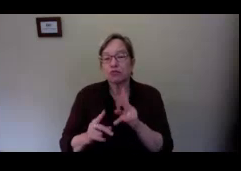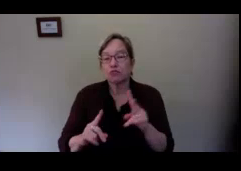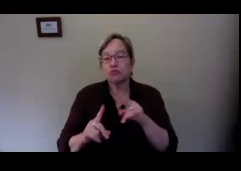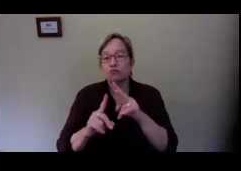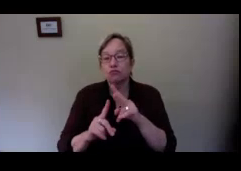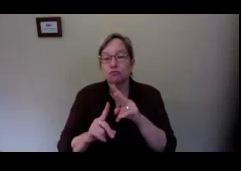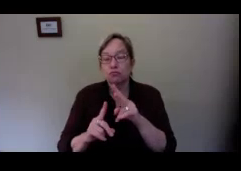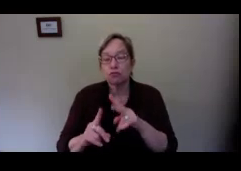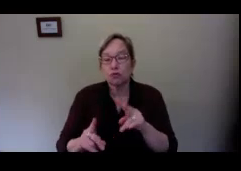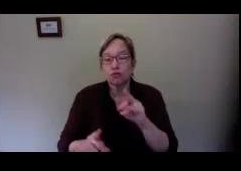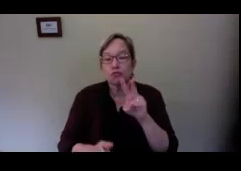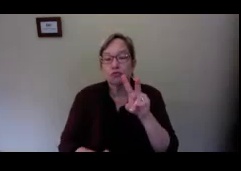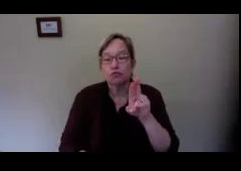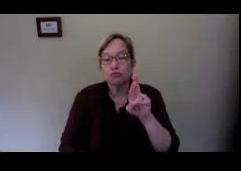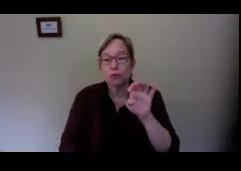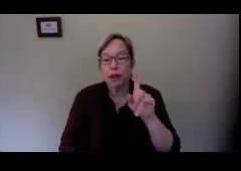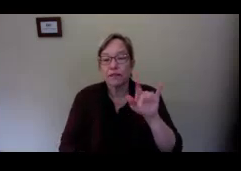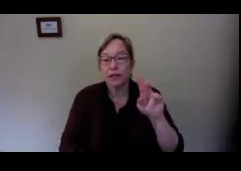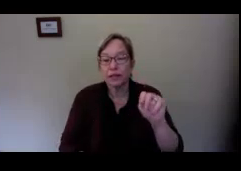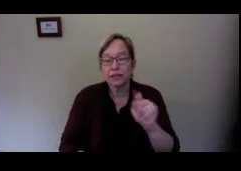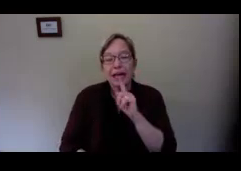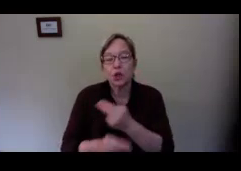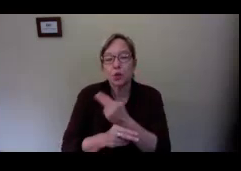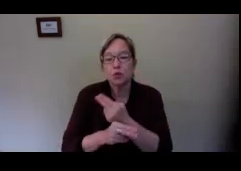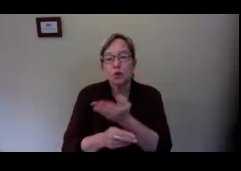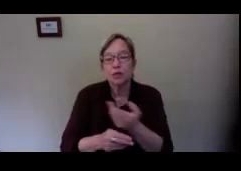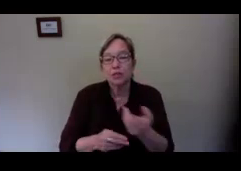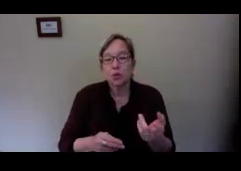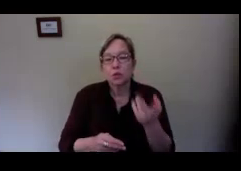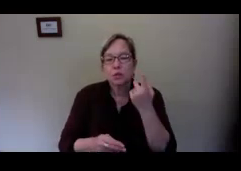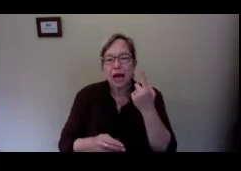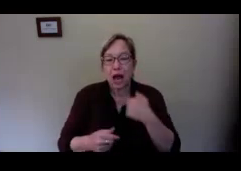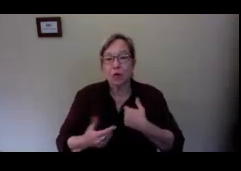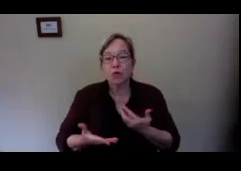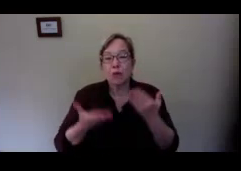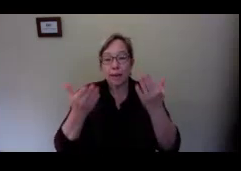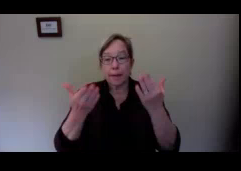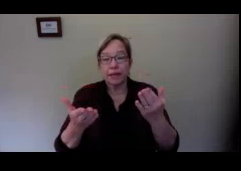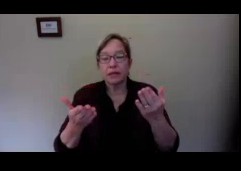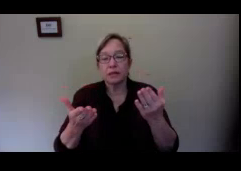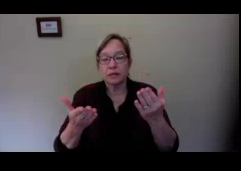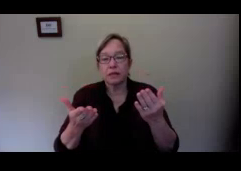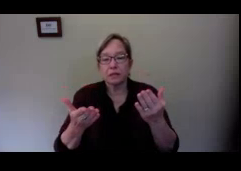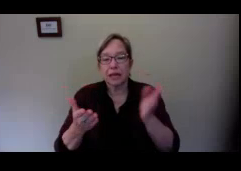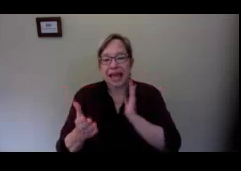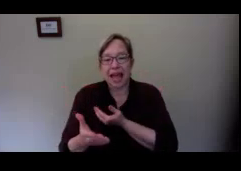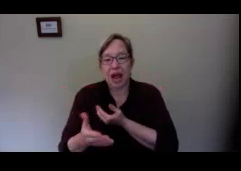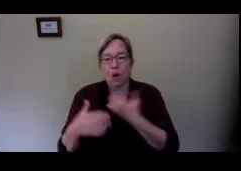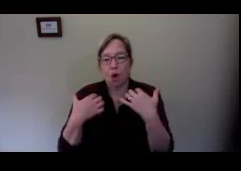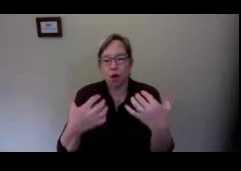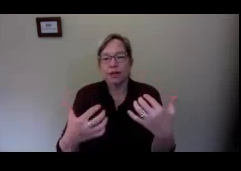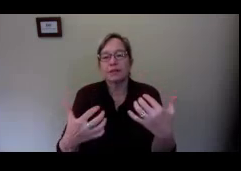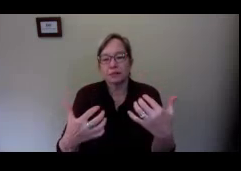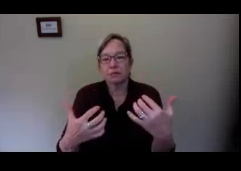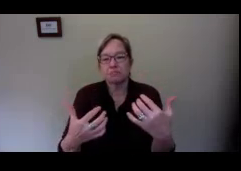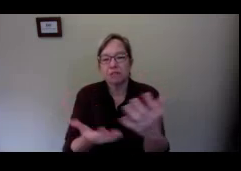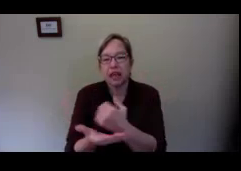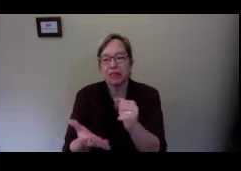very useful resource for that I would highly recommend our audience to